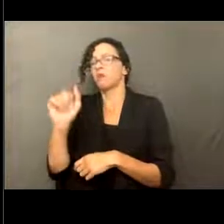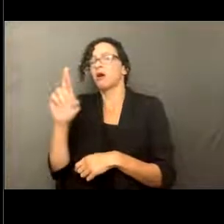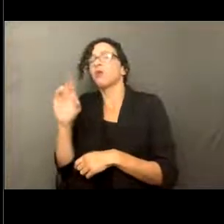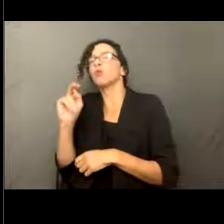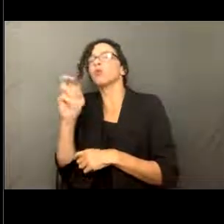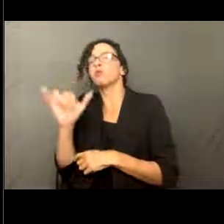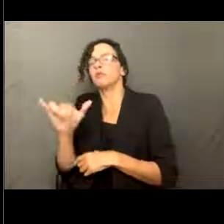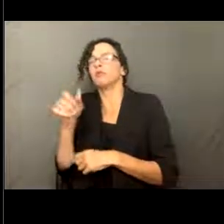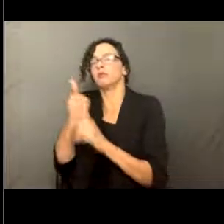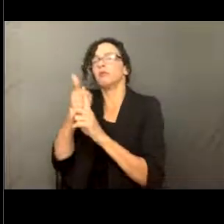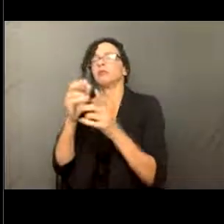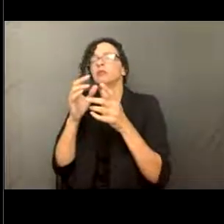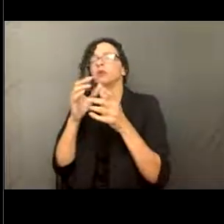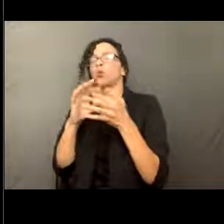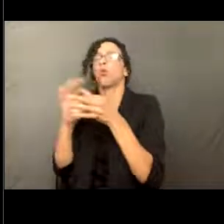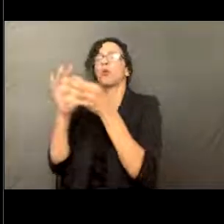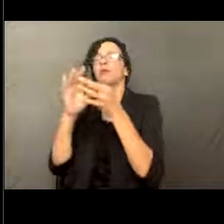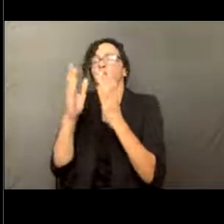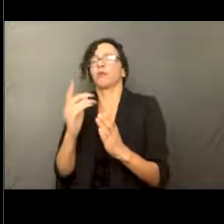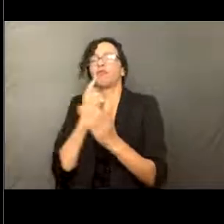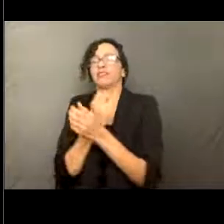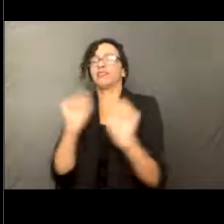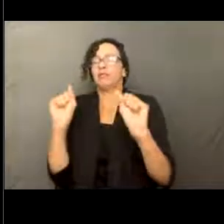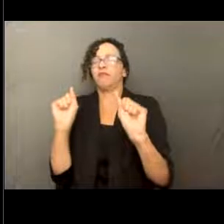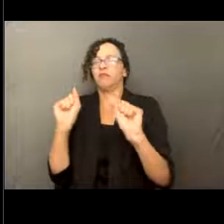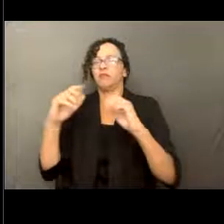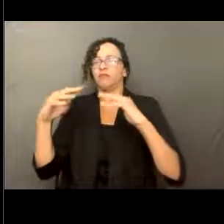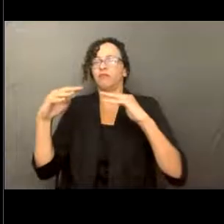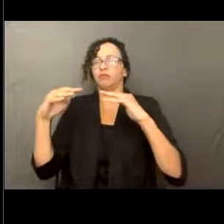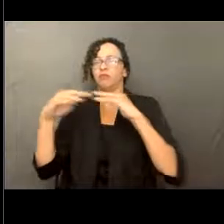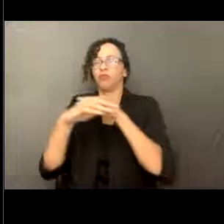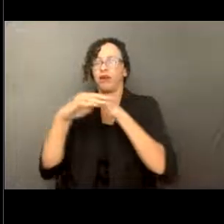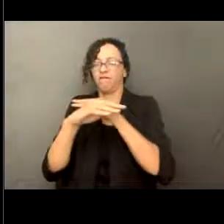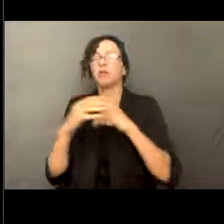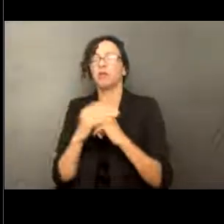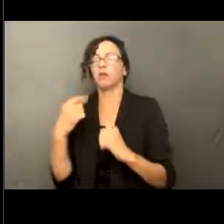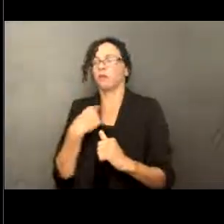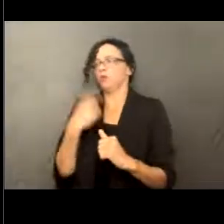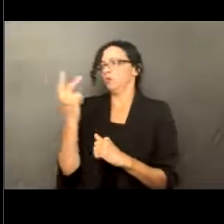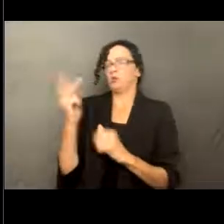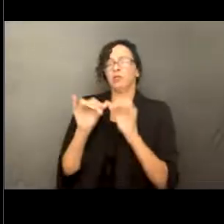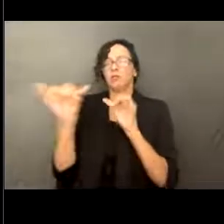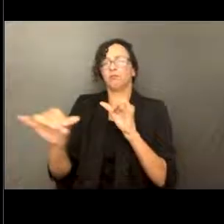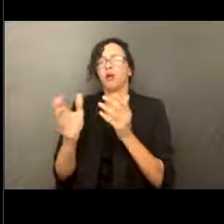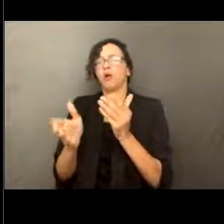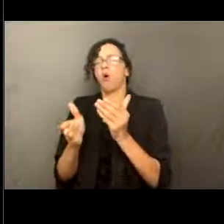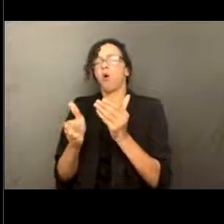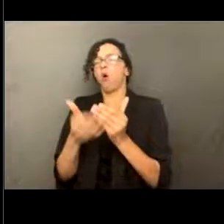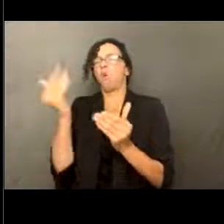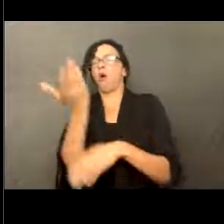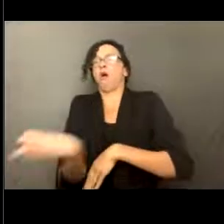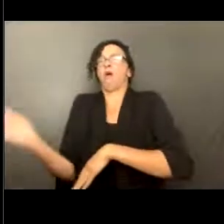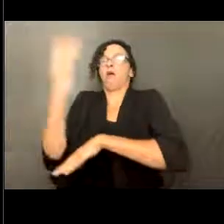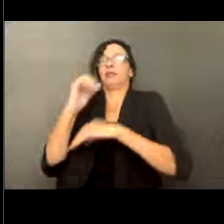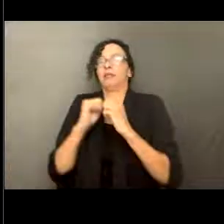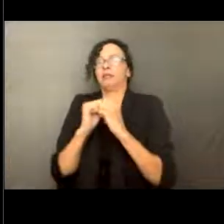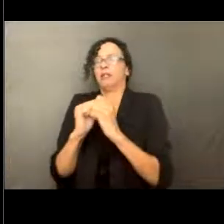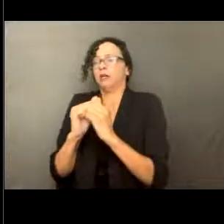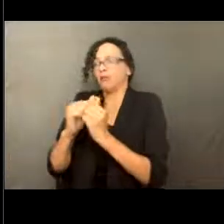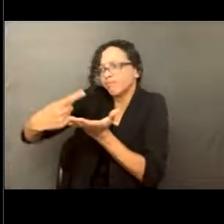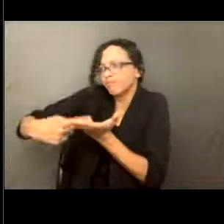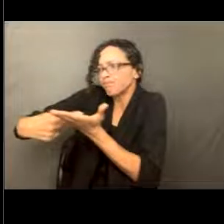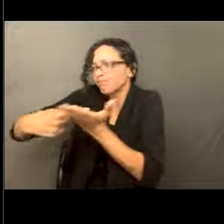all spent almost an entire day together going through how we can improve conditions for